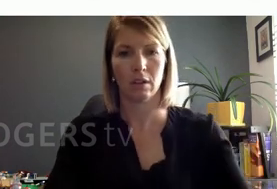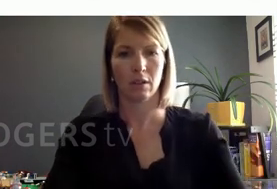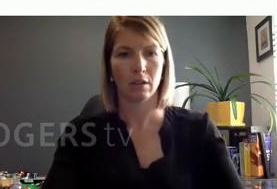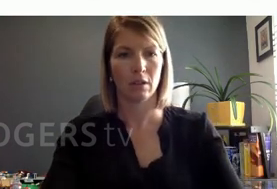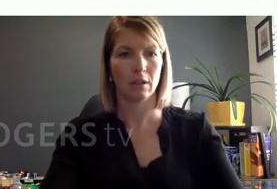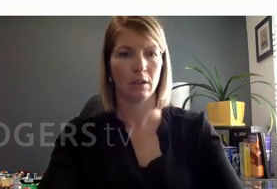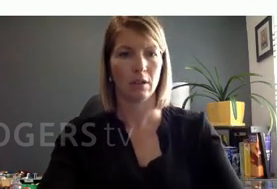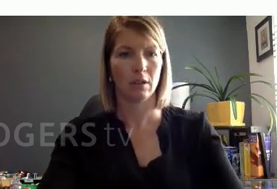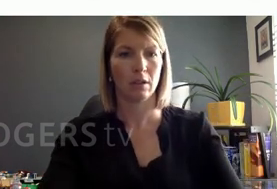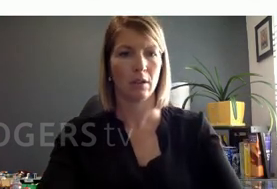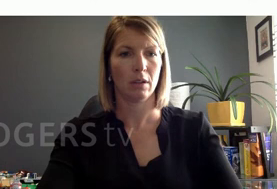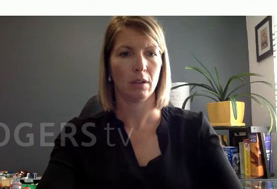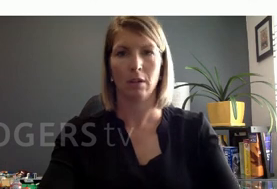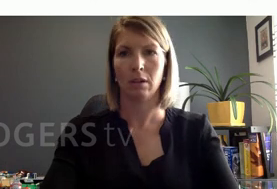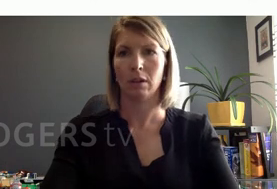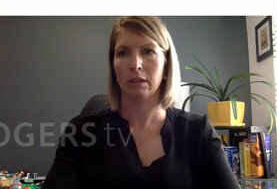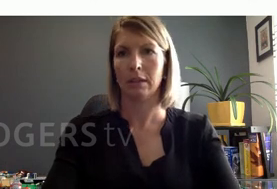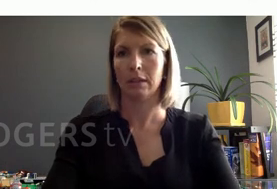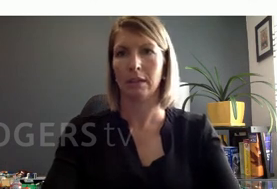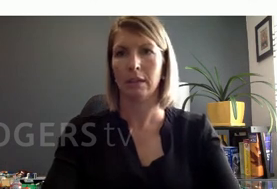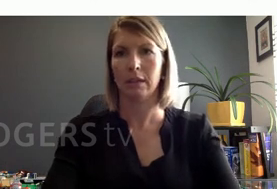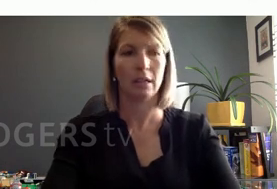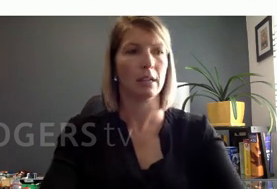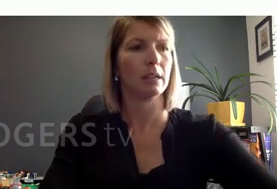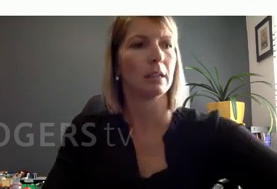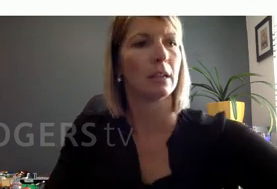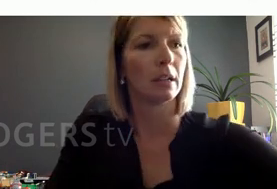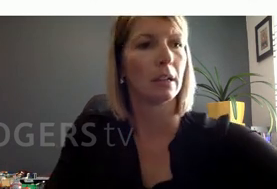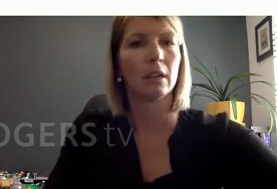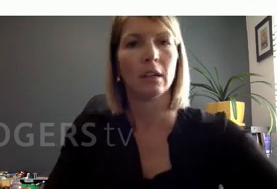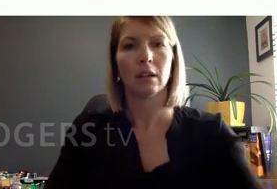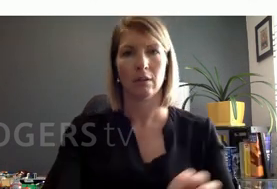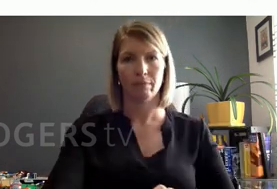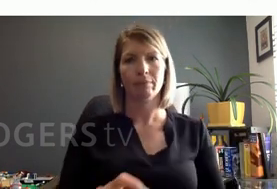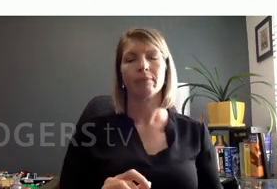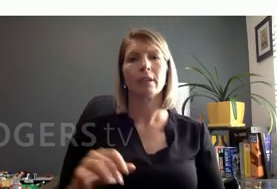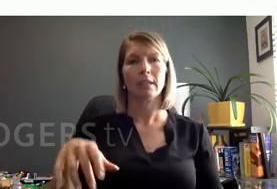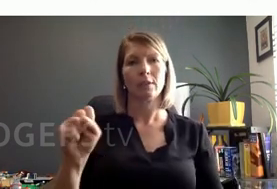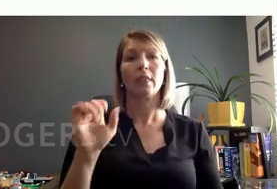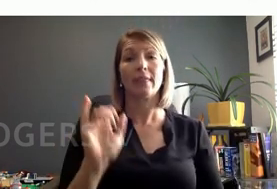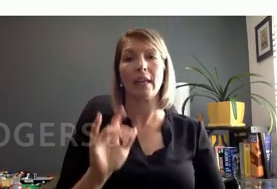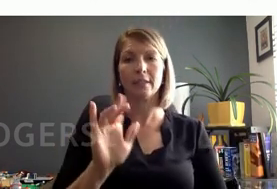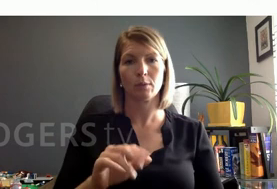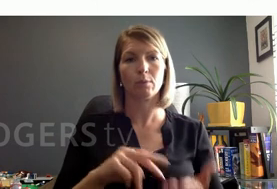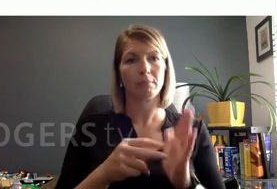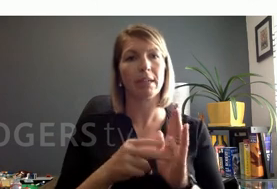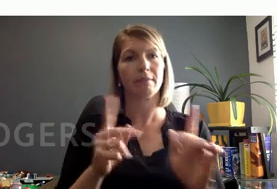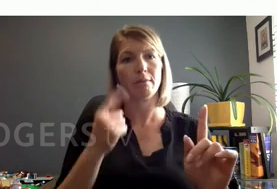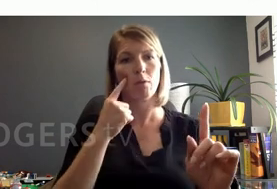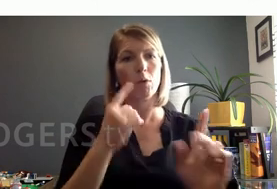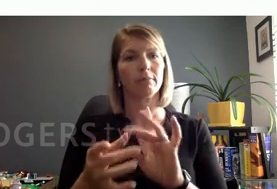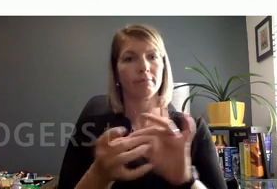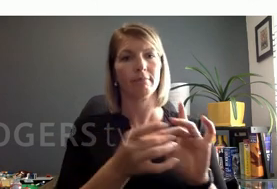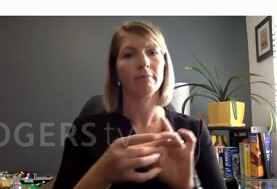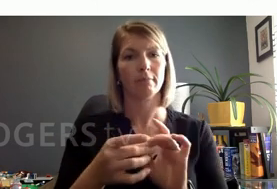today, participants at the virtual Diversity Summit. Congratulations again to the ANC for your leadership on